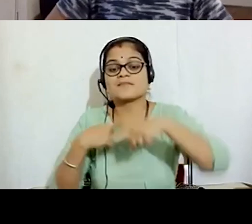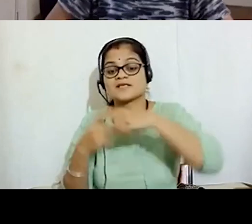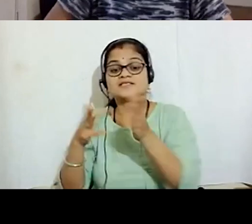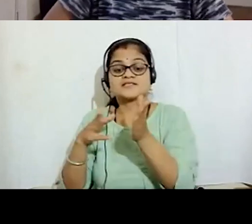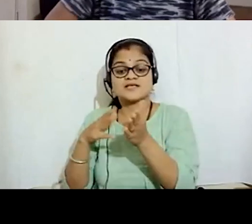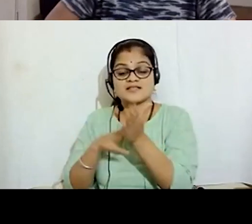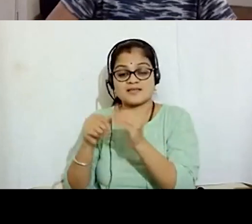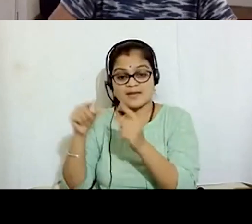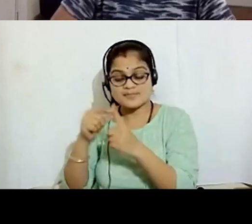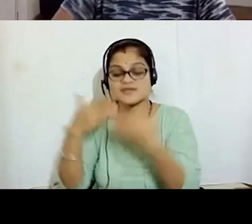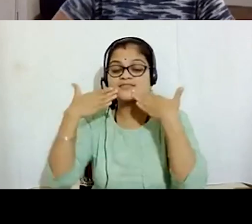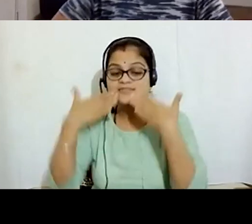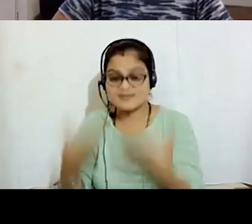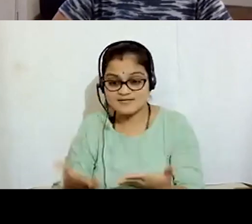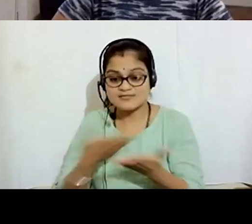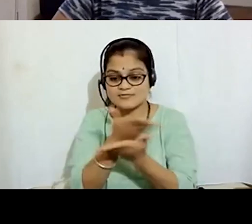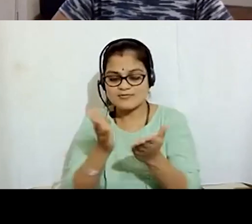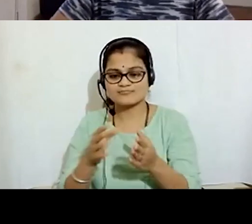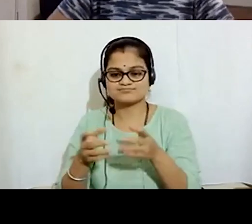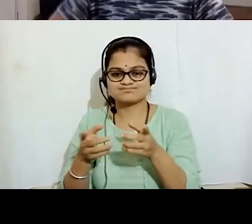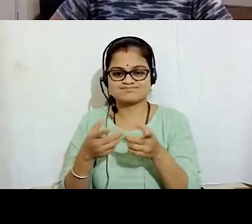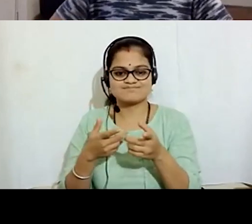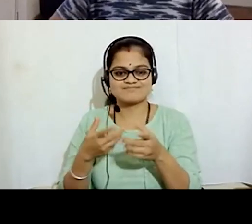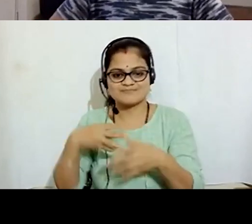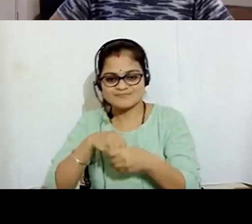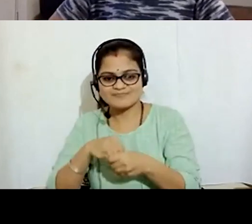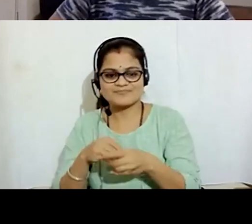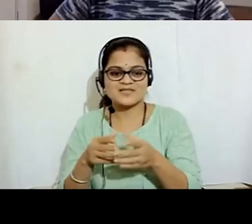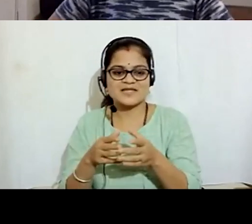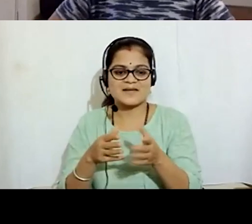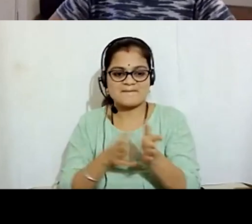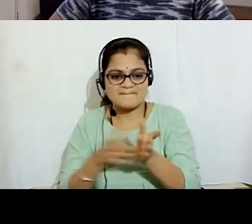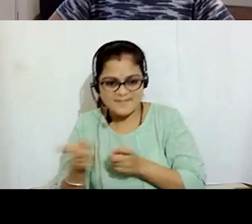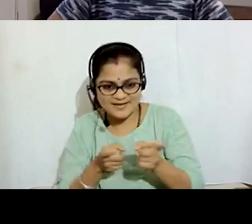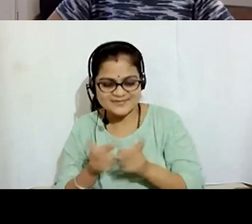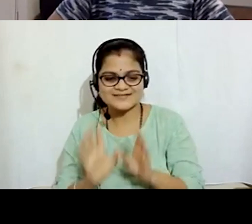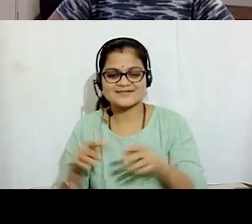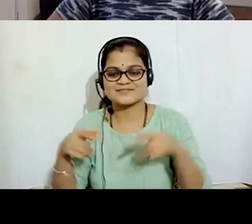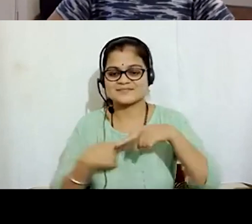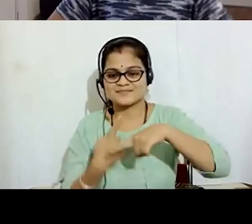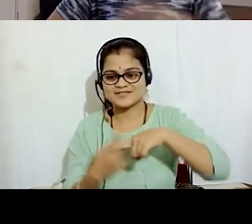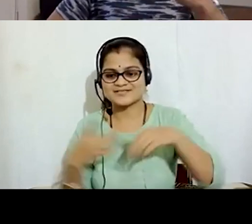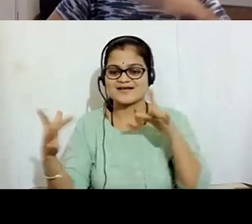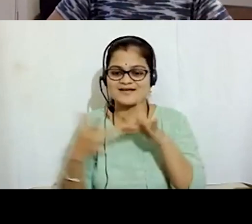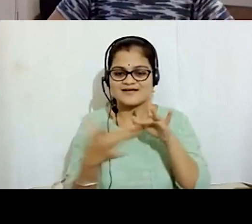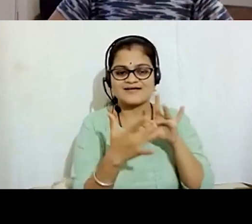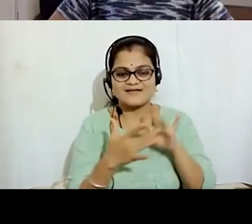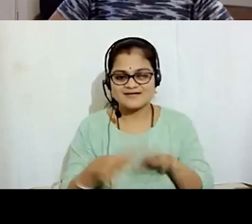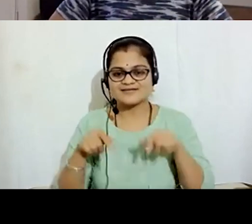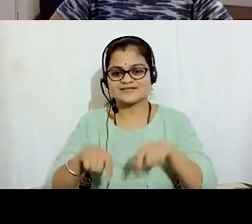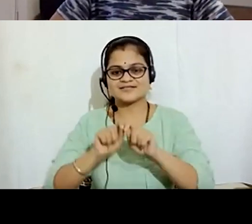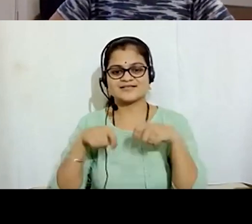for facilitating this whole thing. I think it was an amazing idea, and thank you, Yeah. Annette, for making that connection again, and all the team here